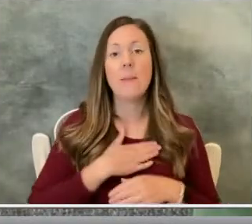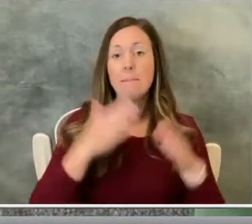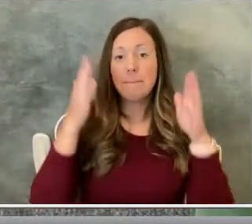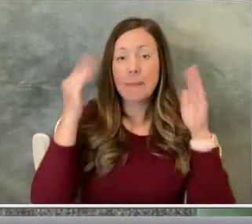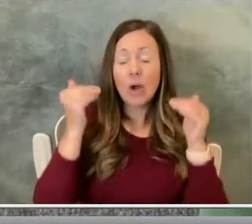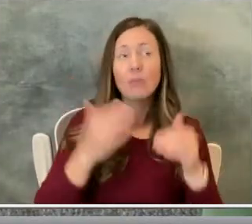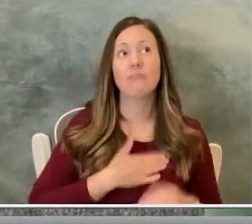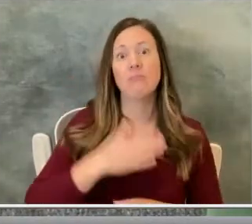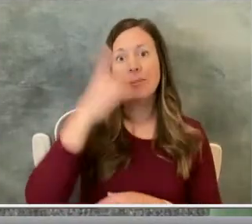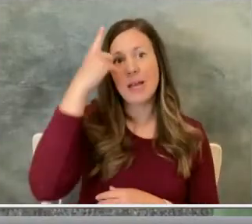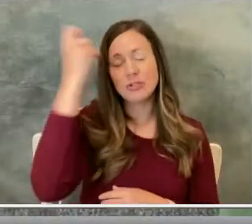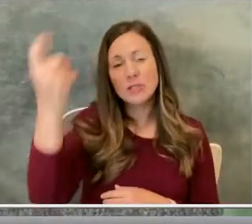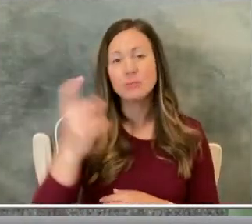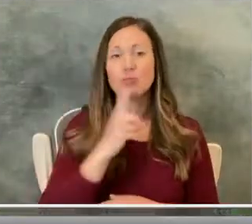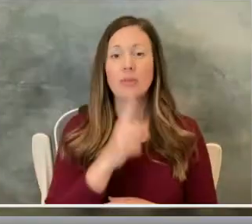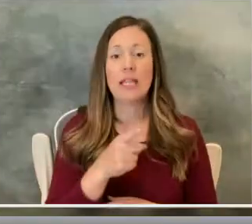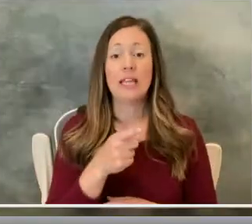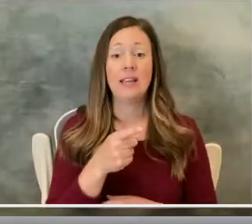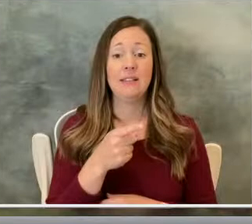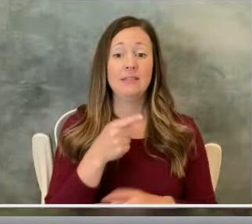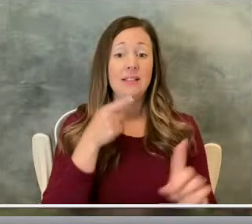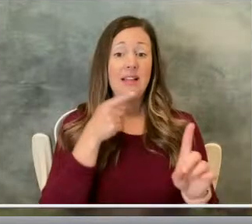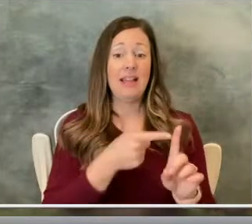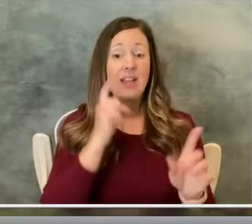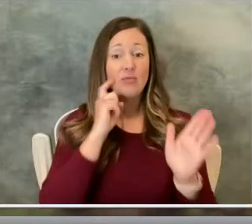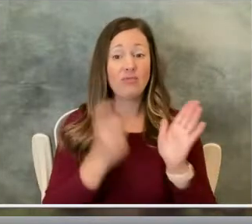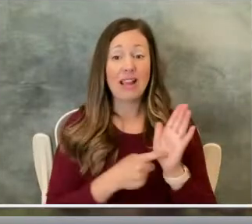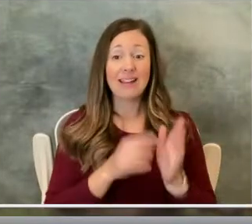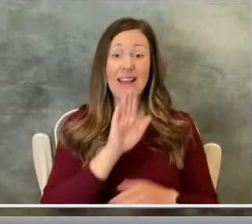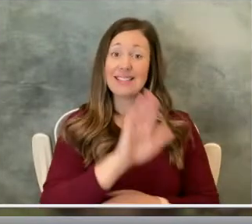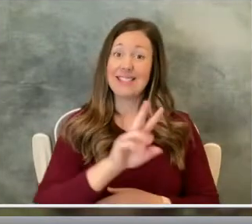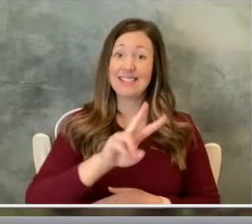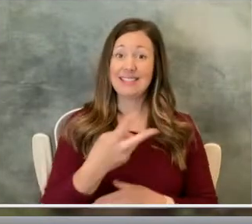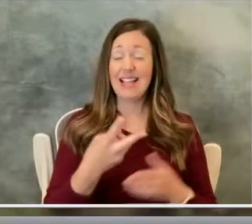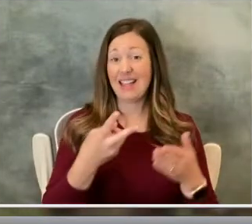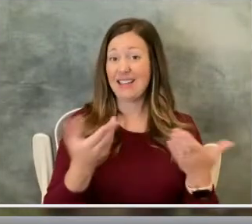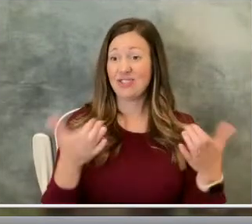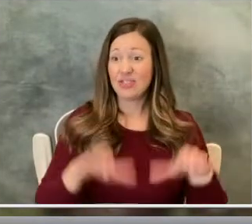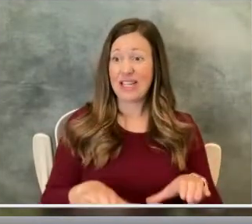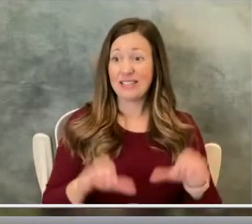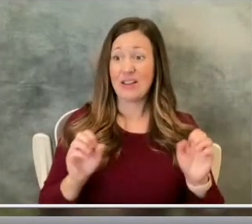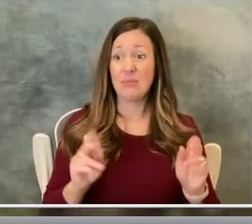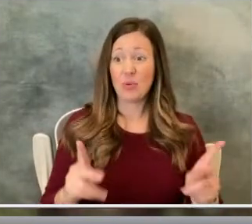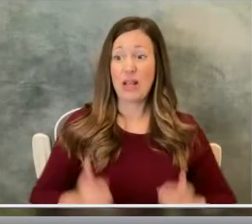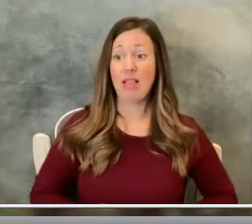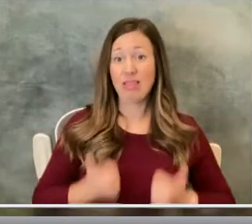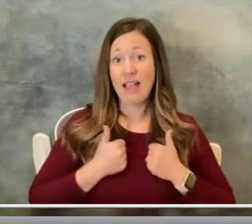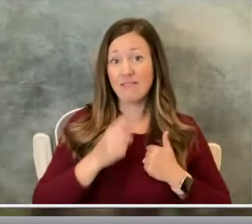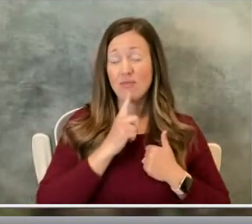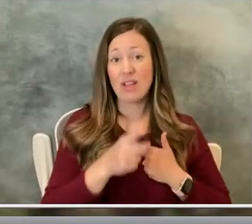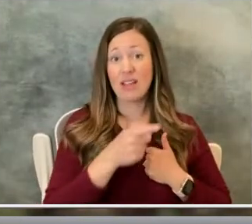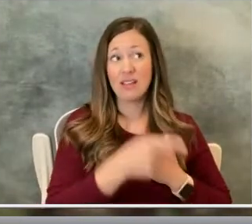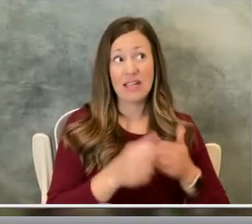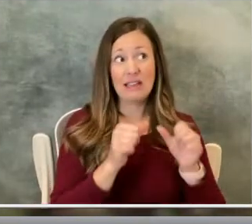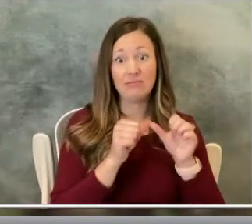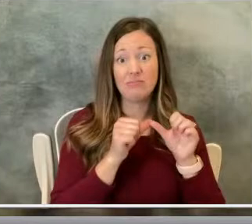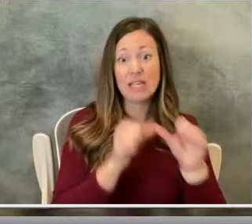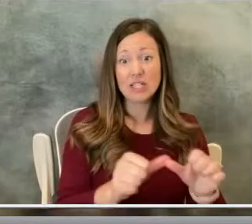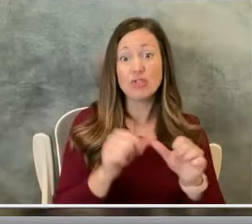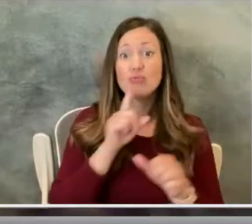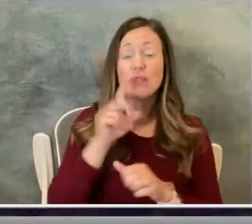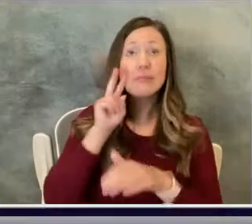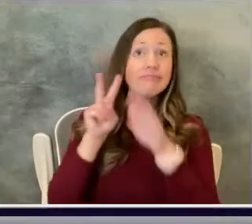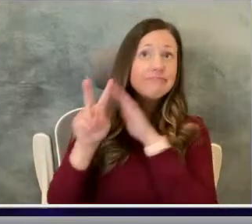he recognizes his second chance at life and that he just continues to look forward.